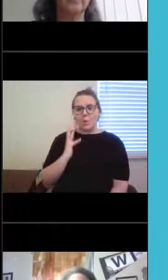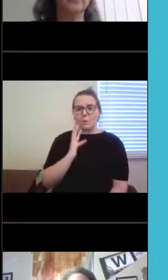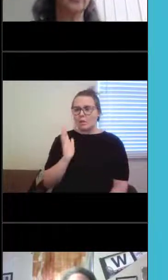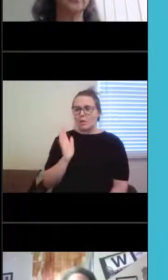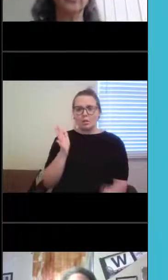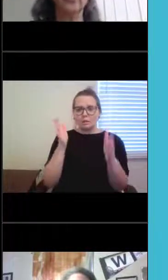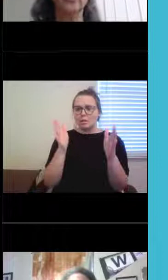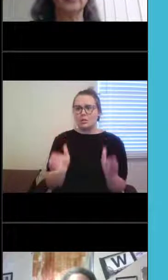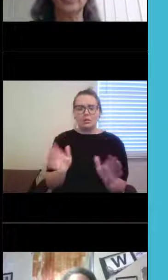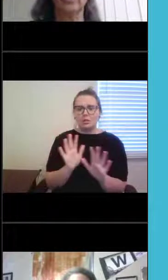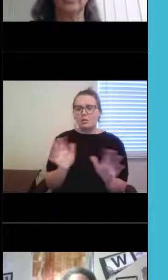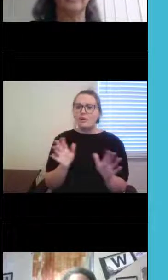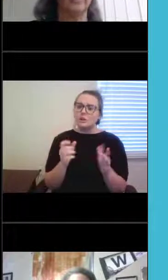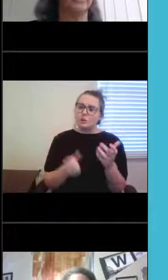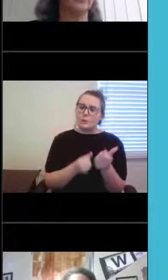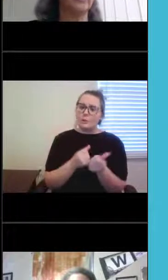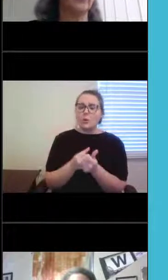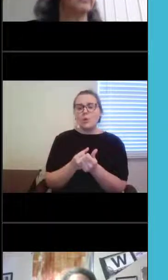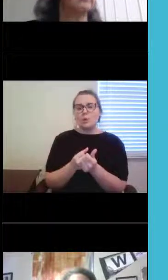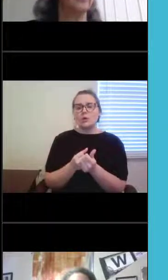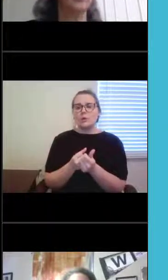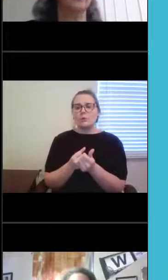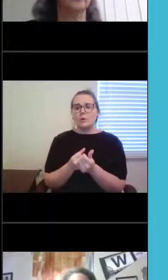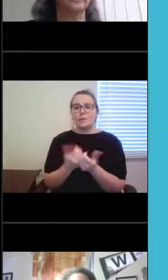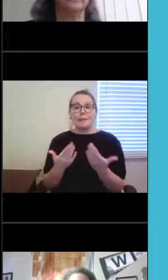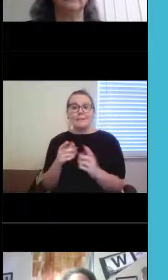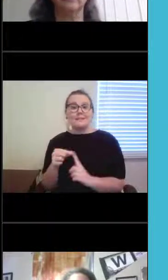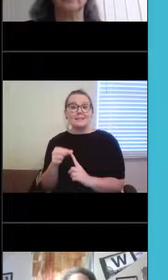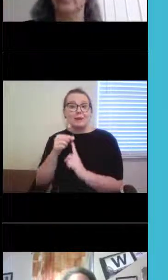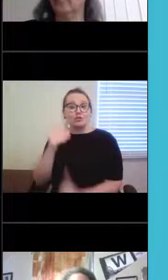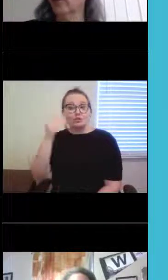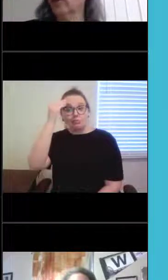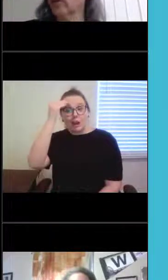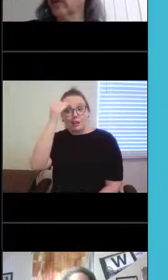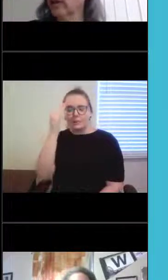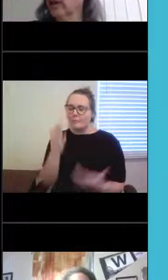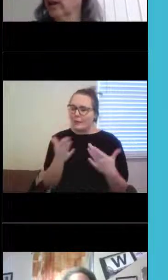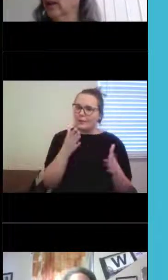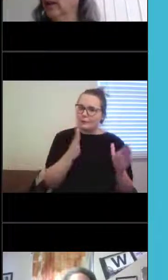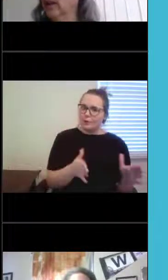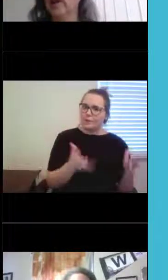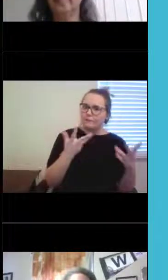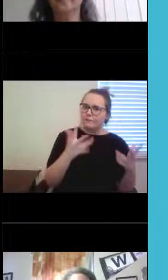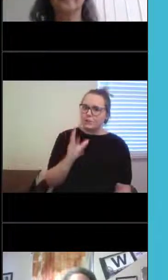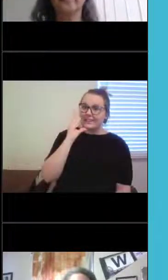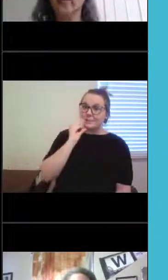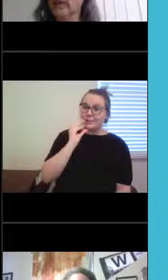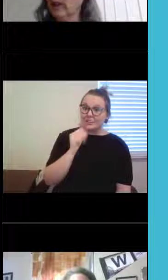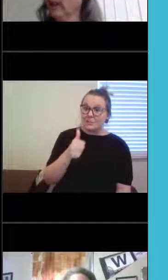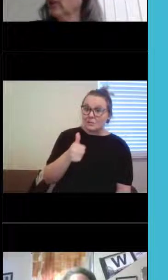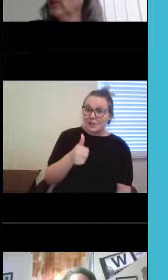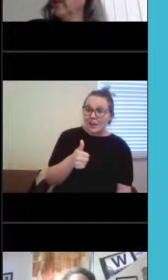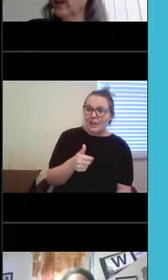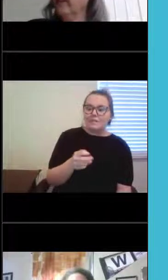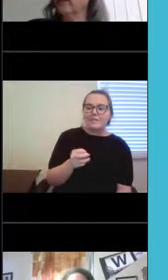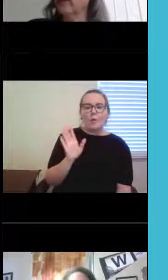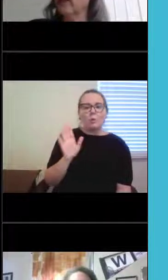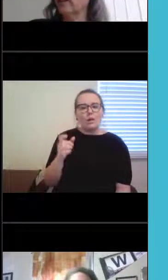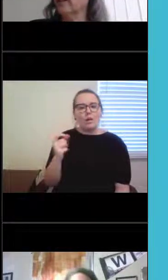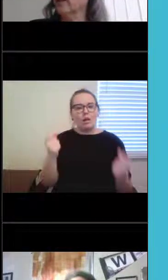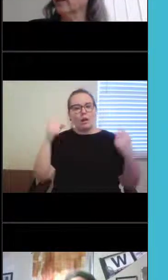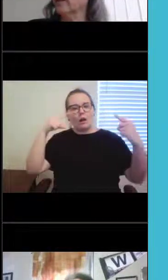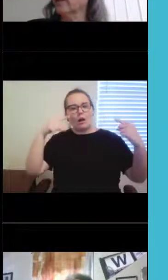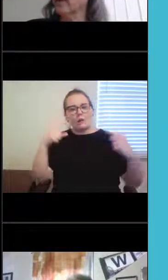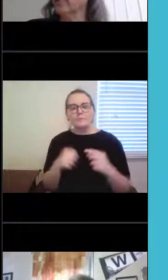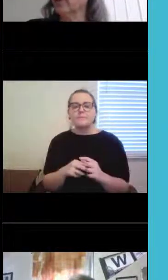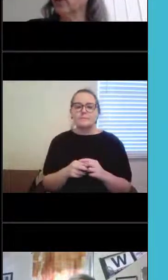right? So a support source with specialized knowledge, whether that's somebody who really gets this because they've been through it. And I'll just add that